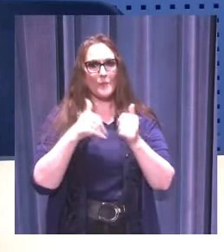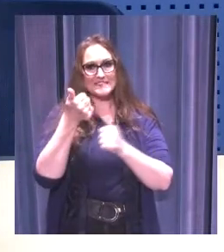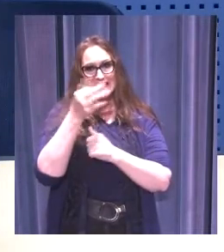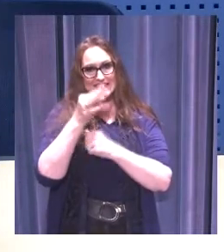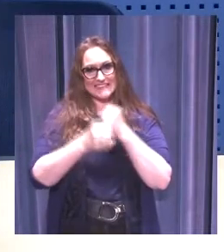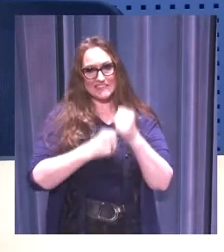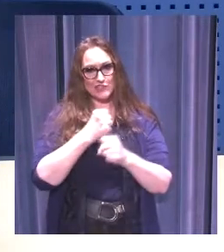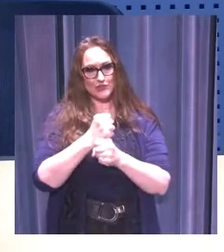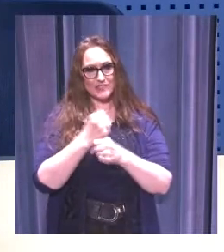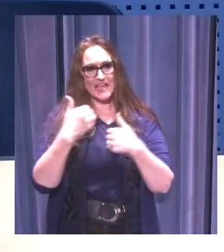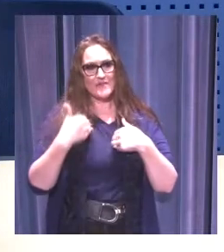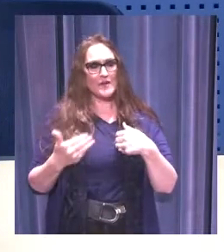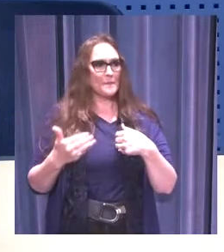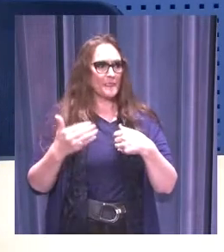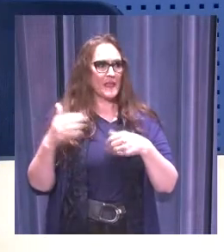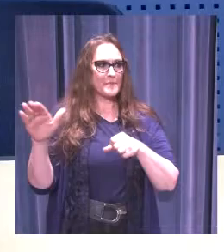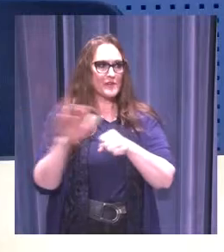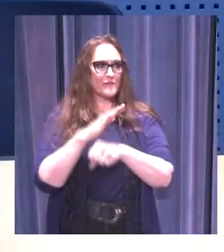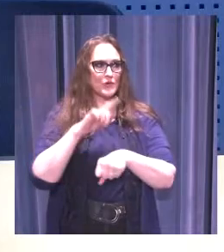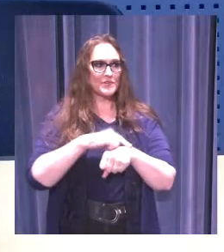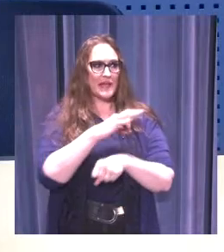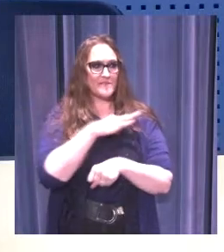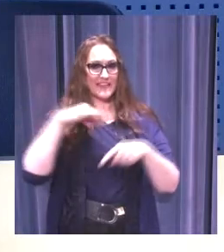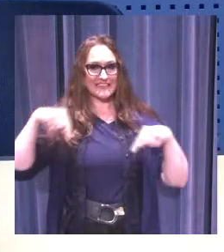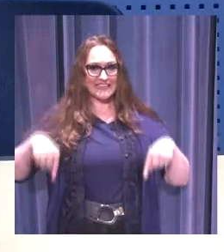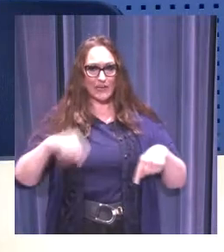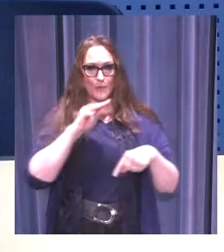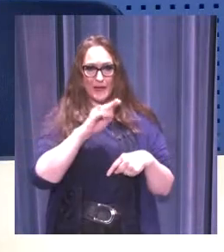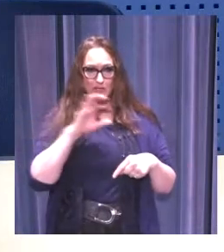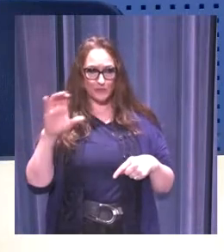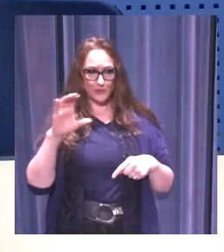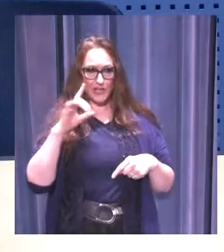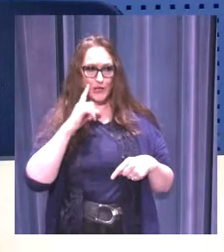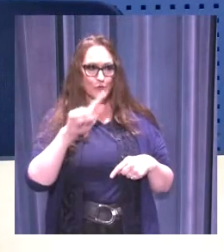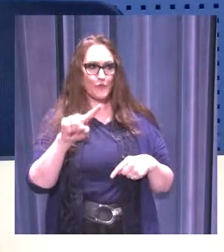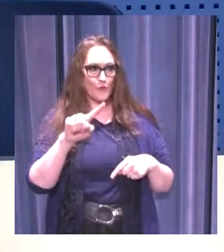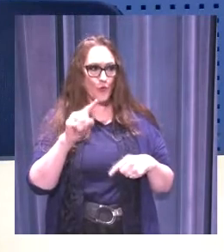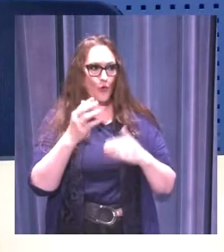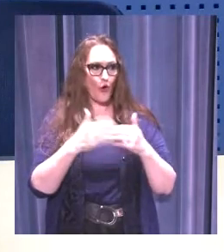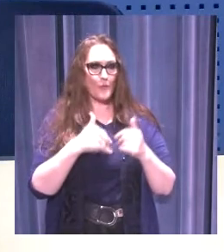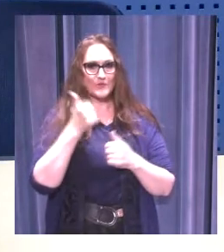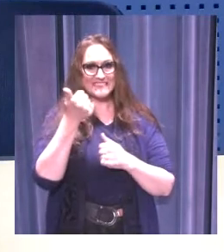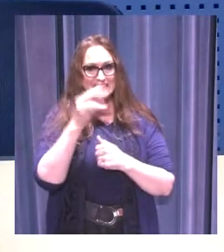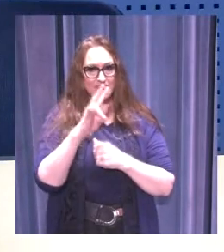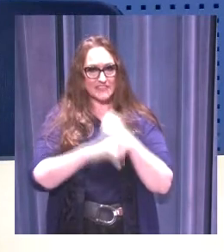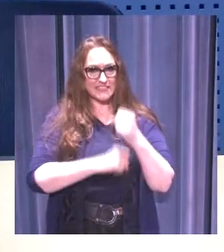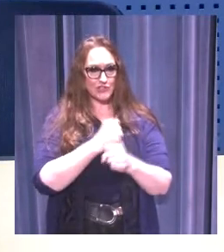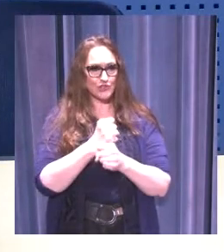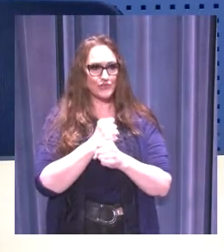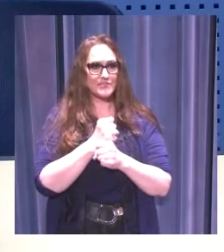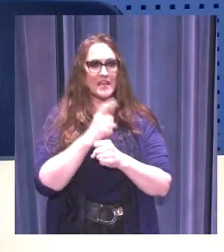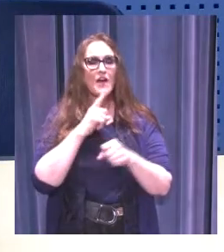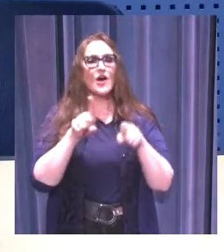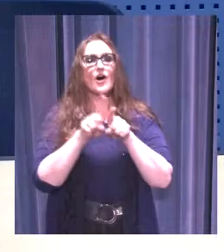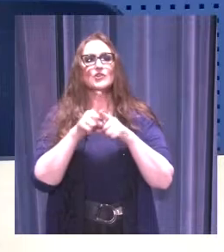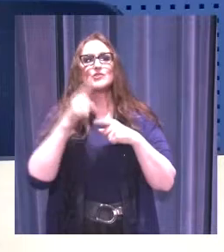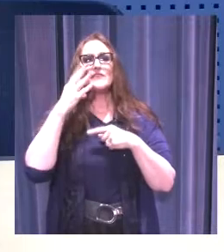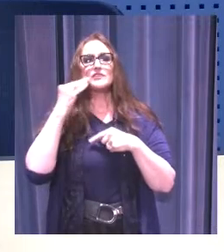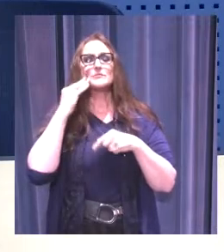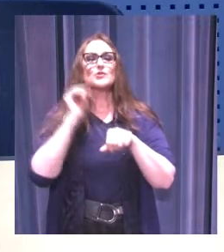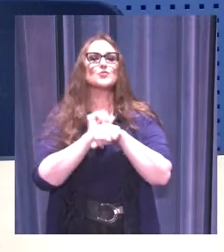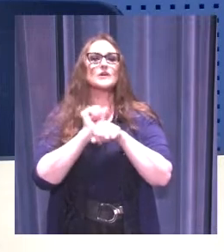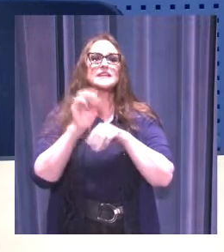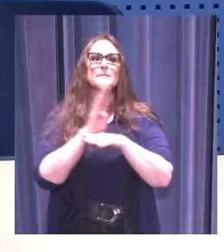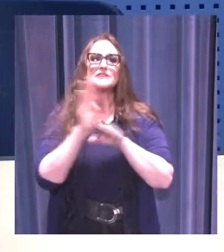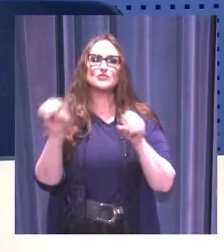19 years. I've been a full-time faculty here at Mott Community College for almost 17 years. I also have experience working in the